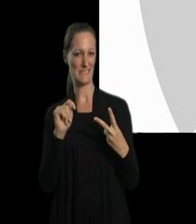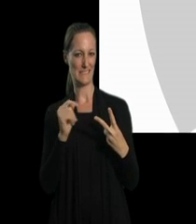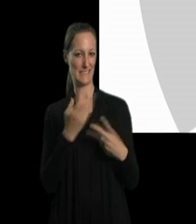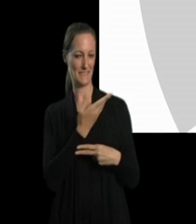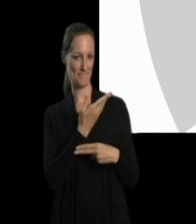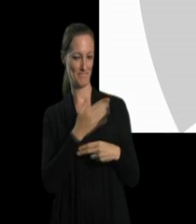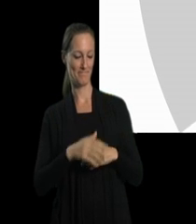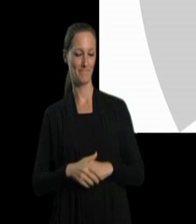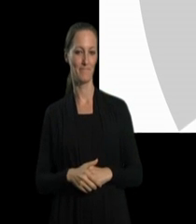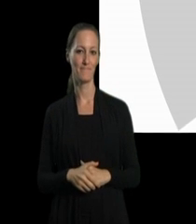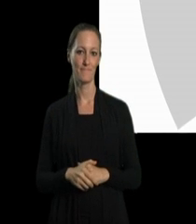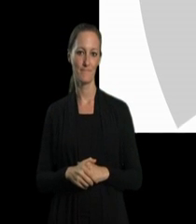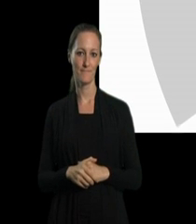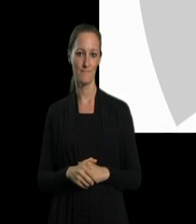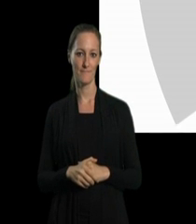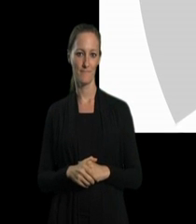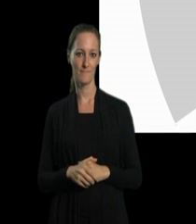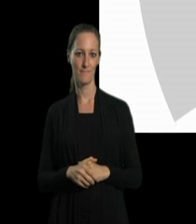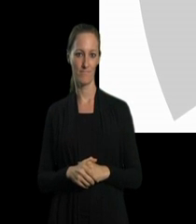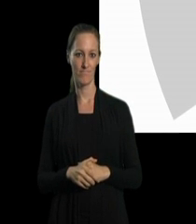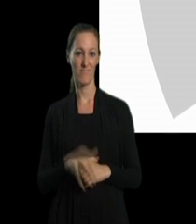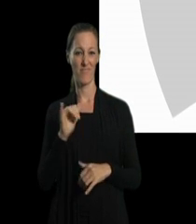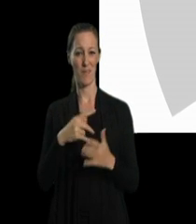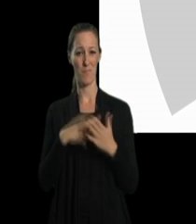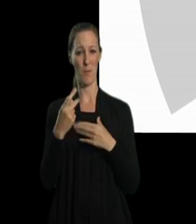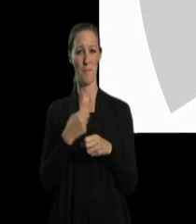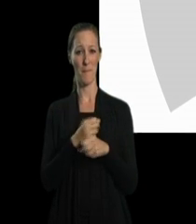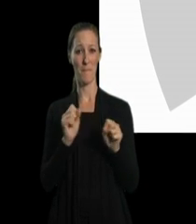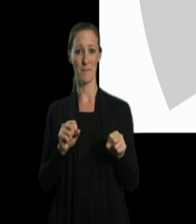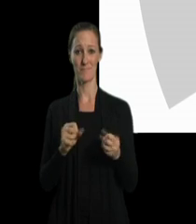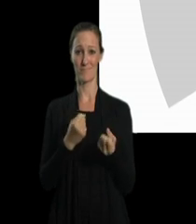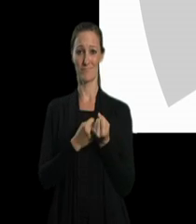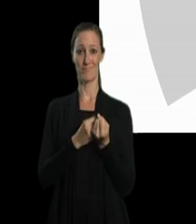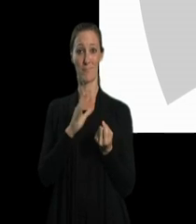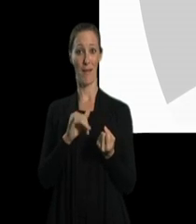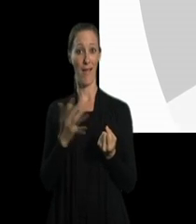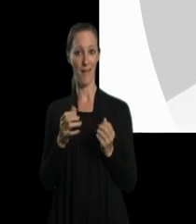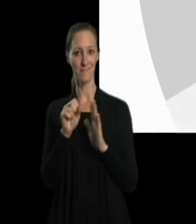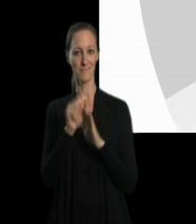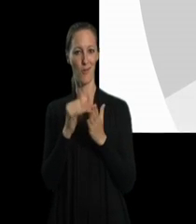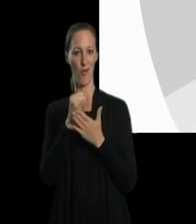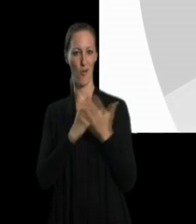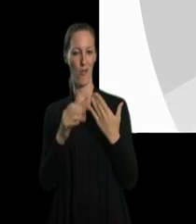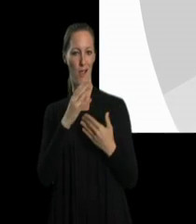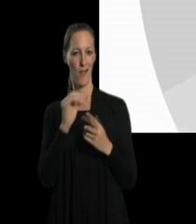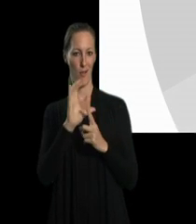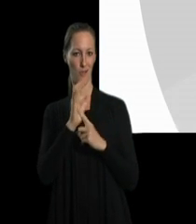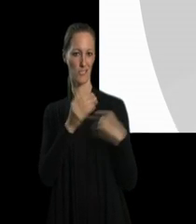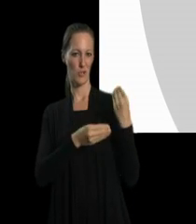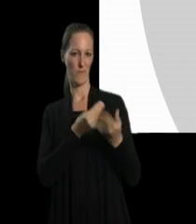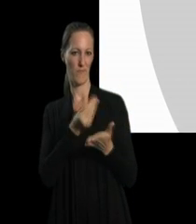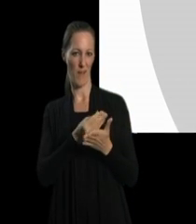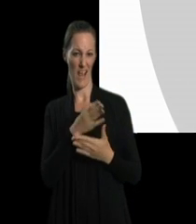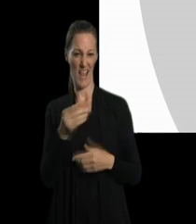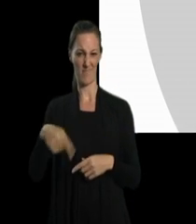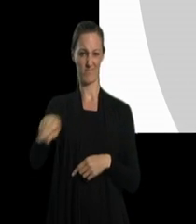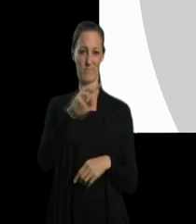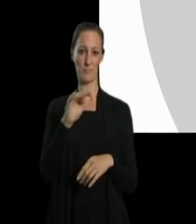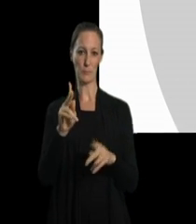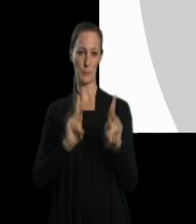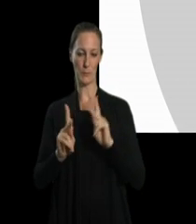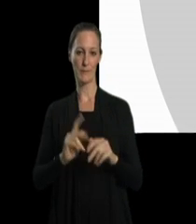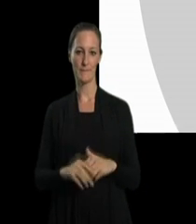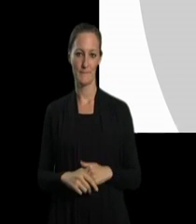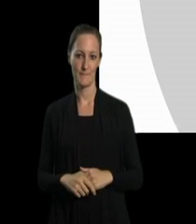MSCOD25ADA.com and Twin Cities Public Television. This program is made possible by the state's Arts and Cultural Heritage Fund and